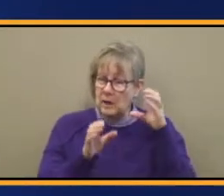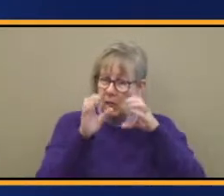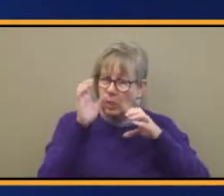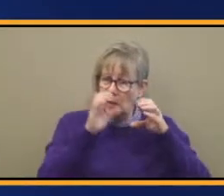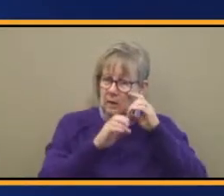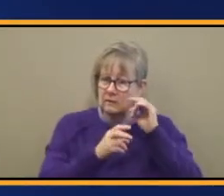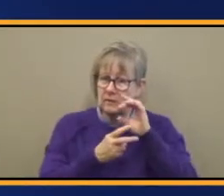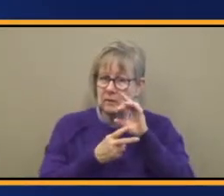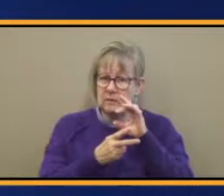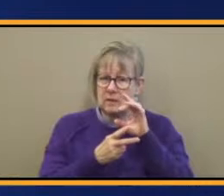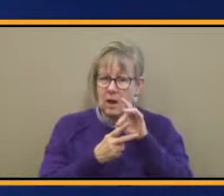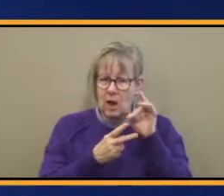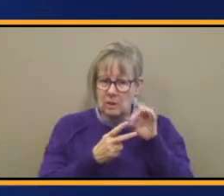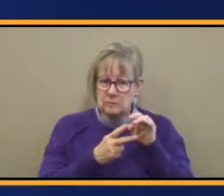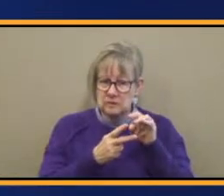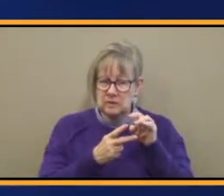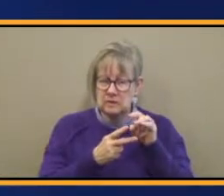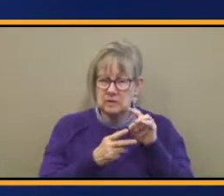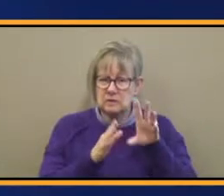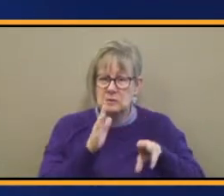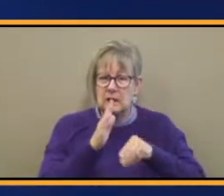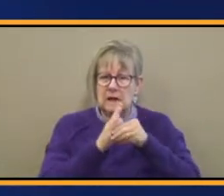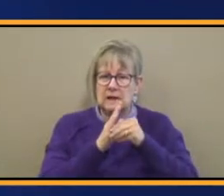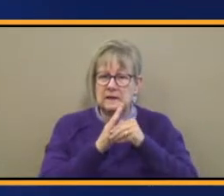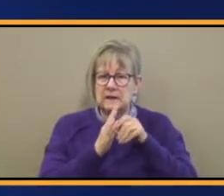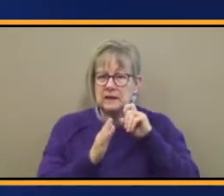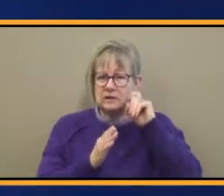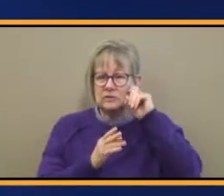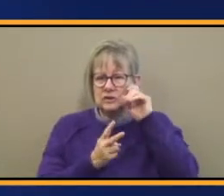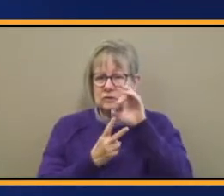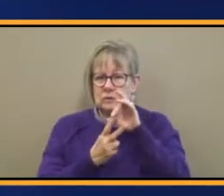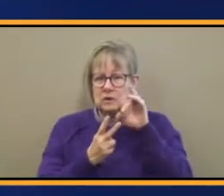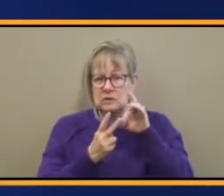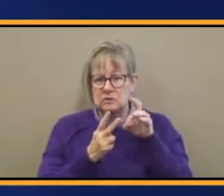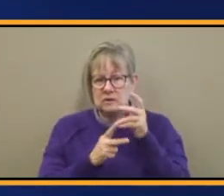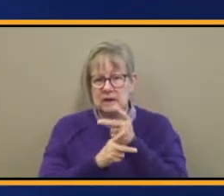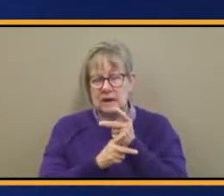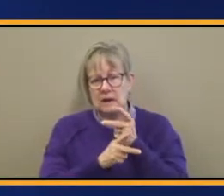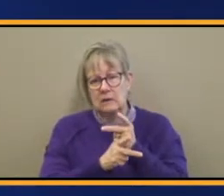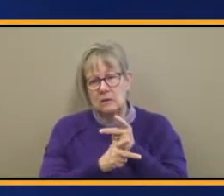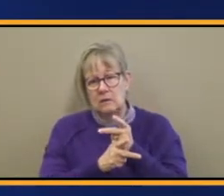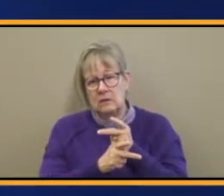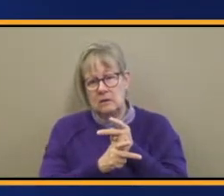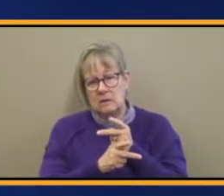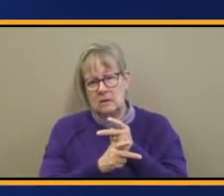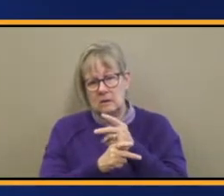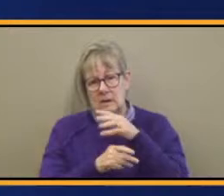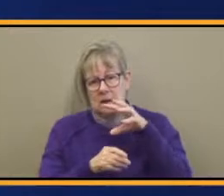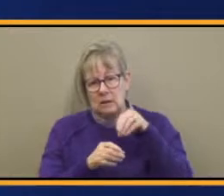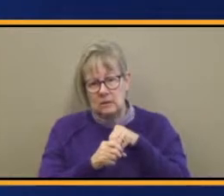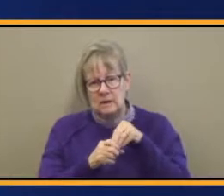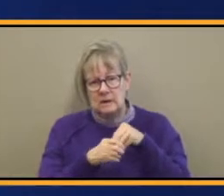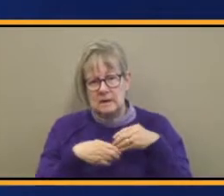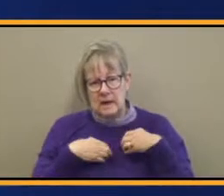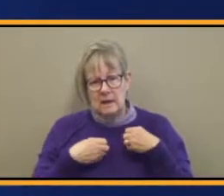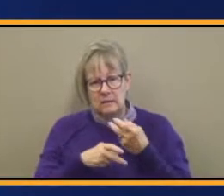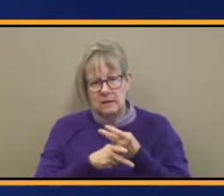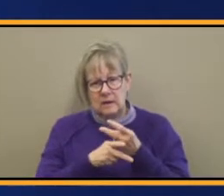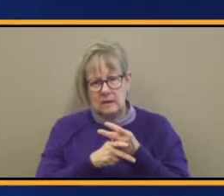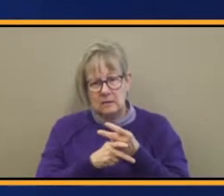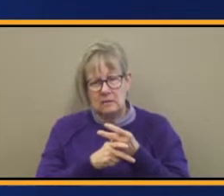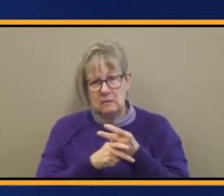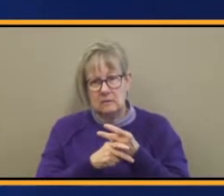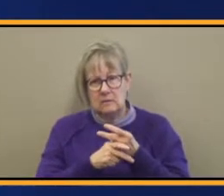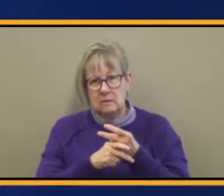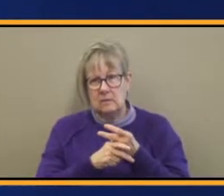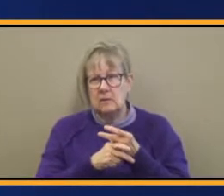option of the addition of gender affirming care in the new procurement as part of the scope? So as Ms. Cody mentioned, we're in the cone